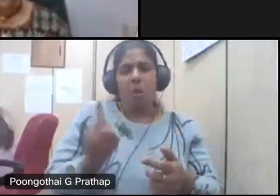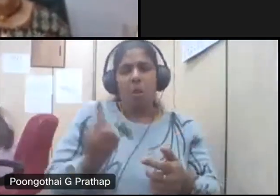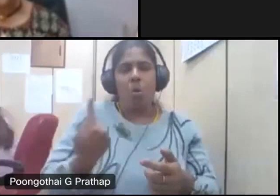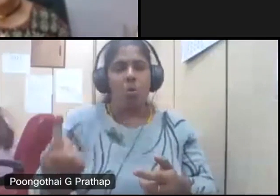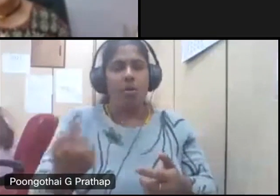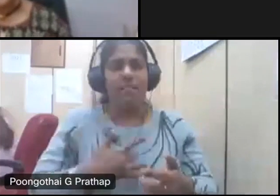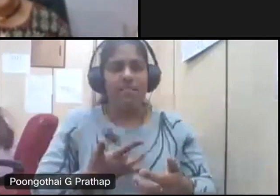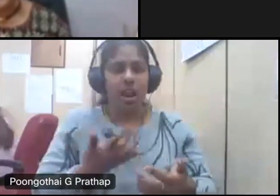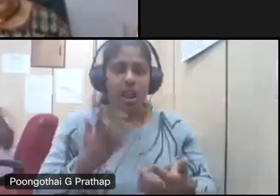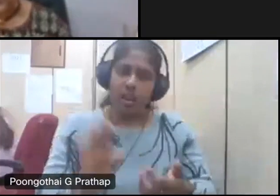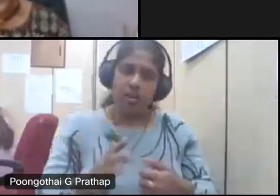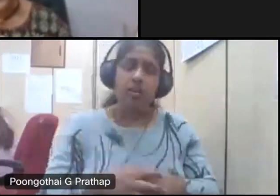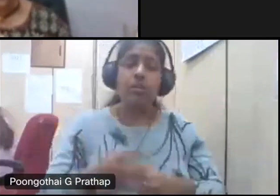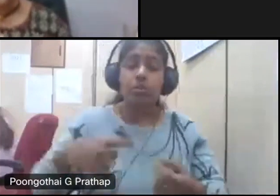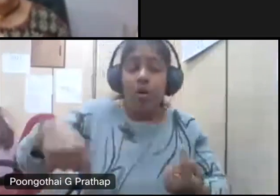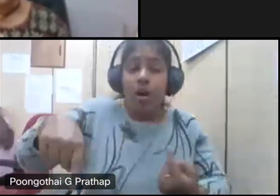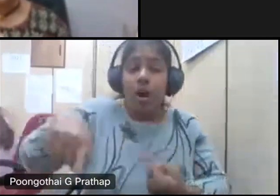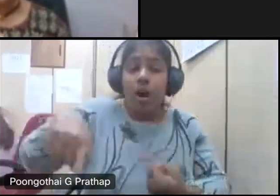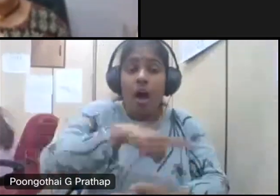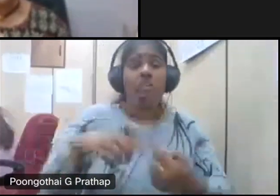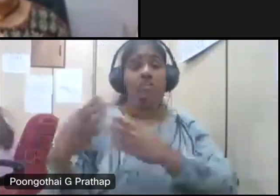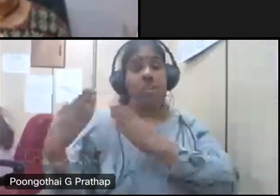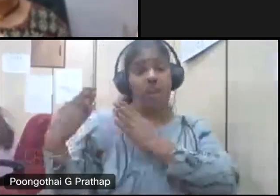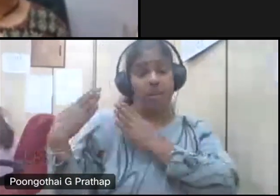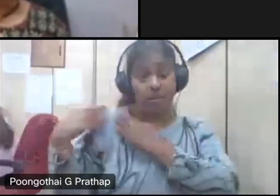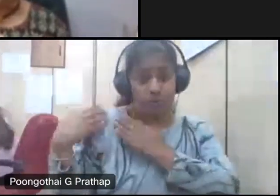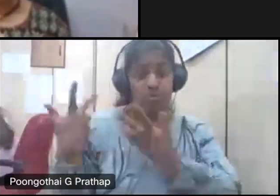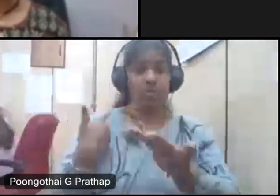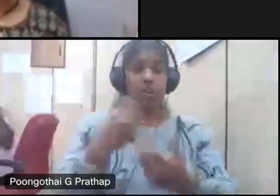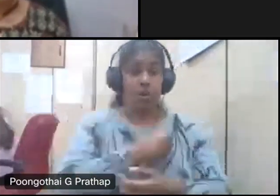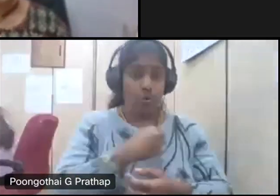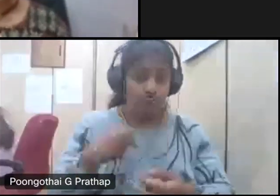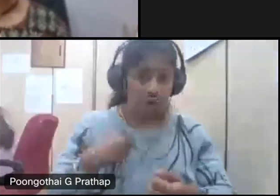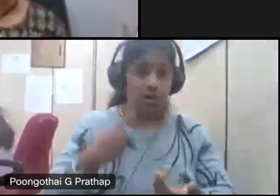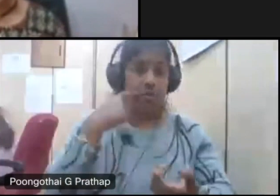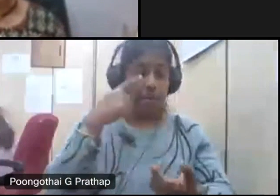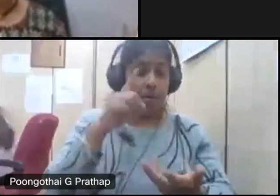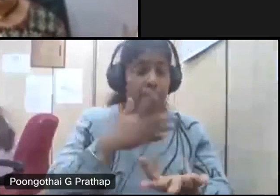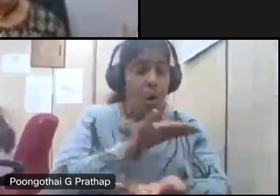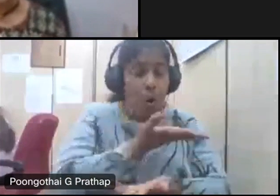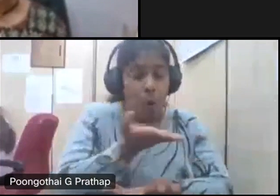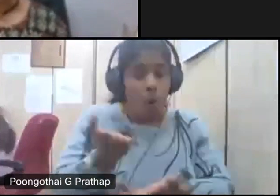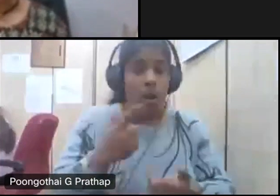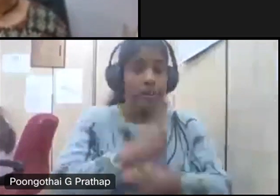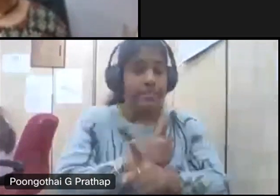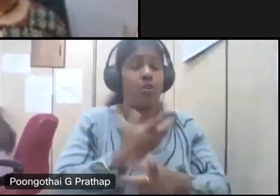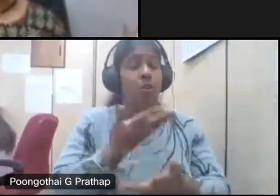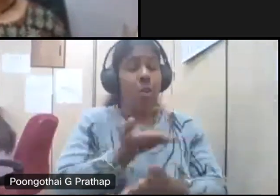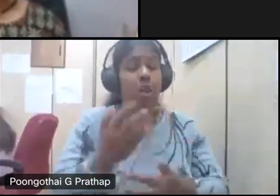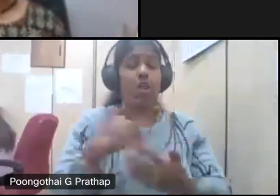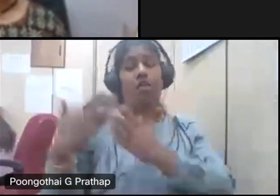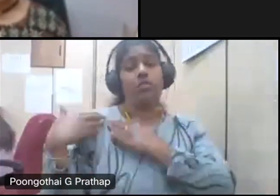of all of us, including doctors, to focus on the preventive aspect of persons with Down